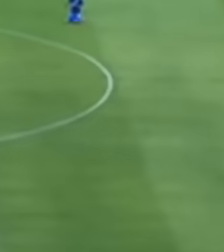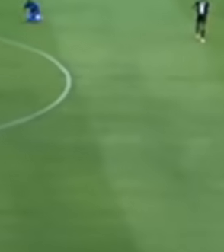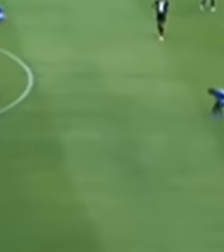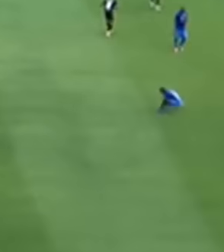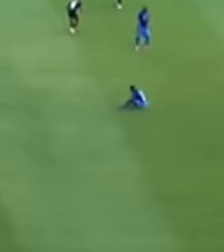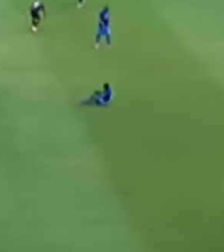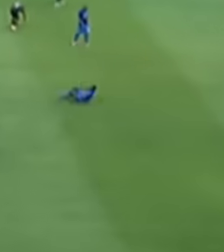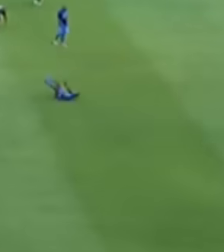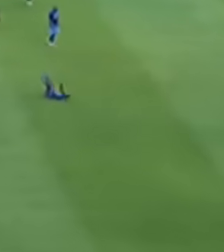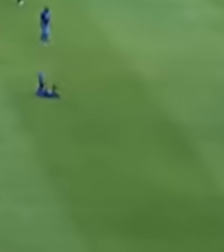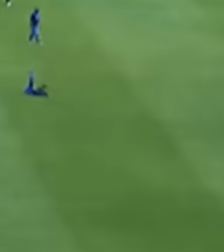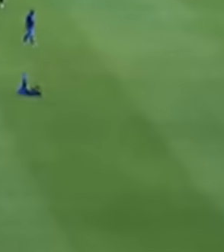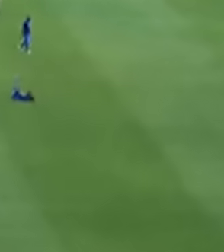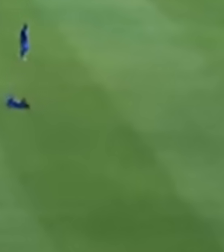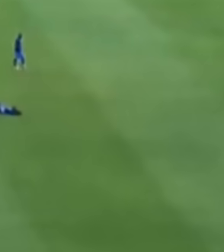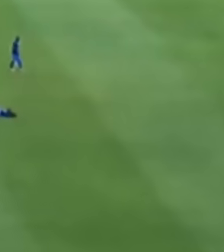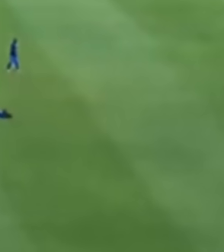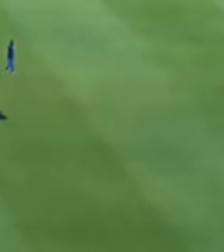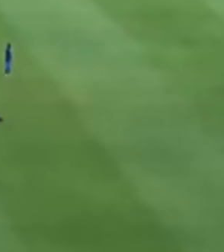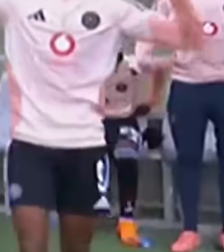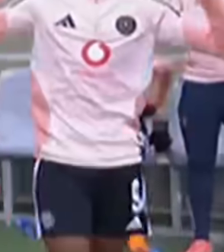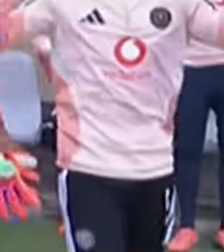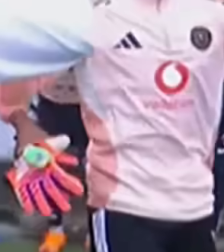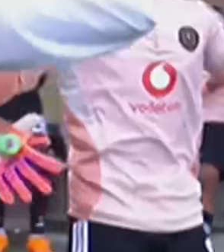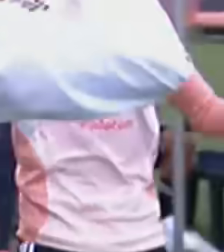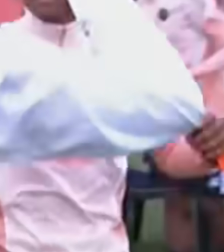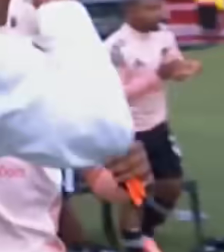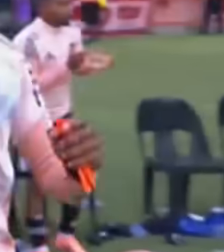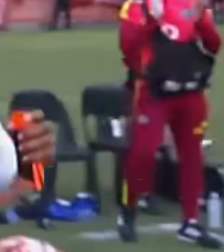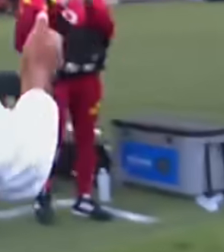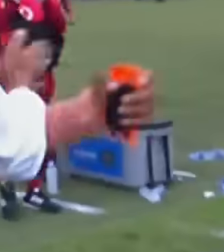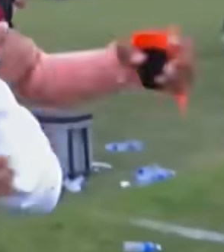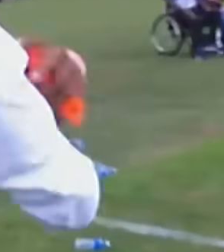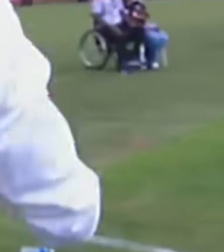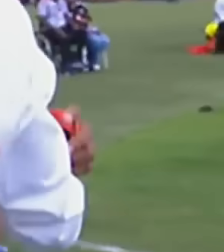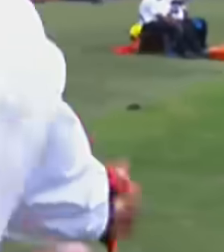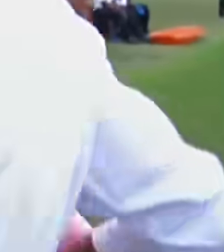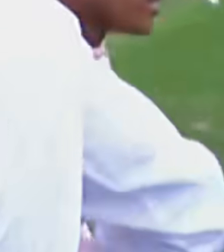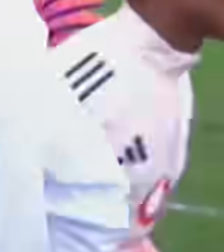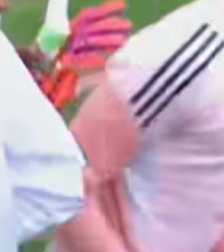wakhala uSompempe wathi kuphelile kugqityiwe.